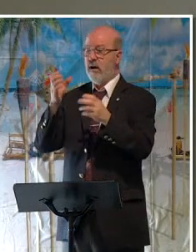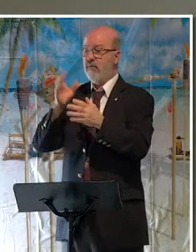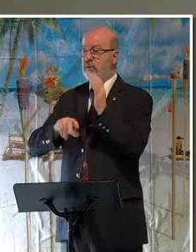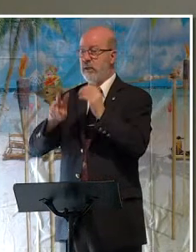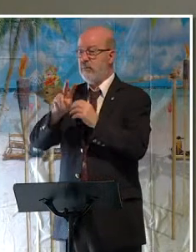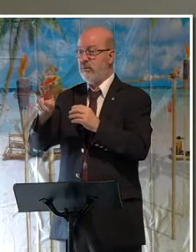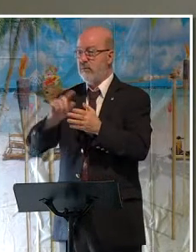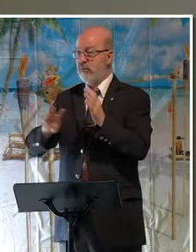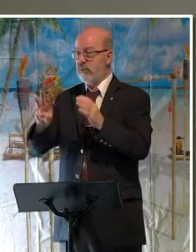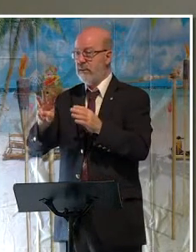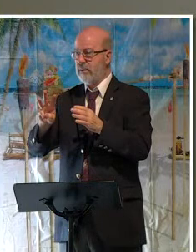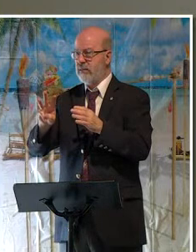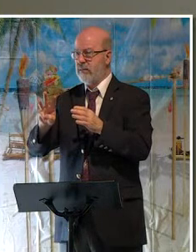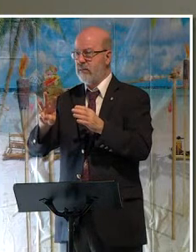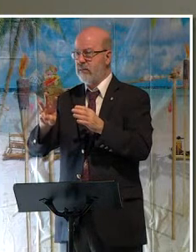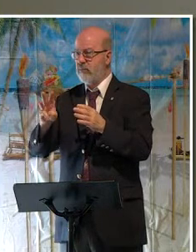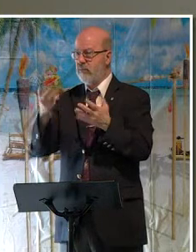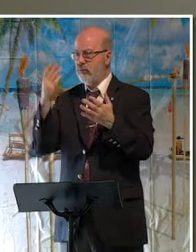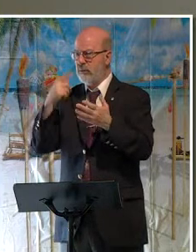Proverbs 22:6, do you know it?